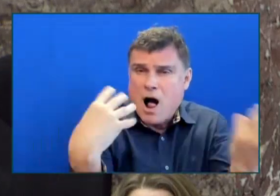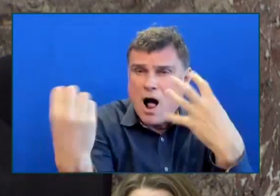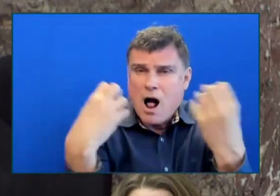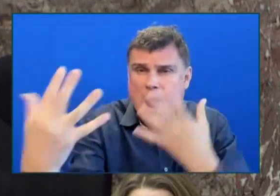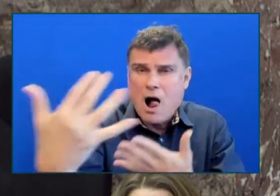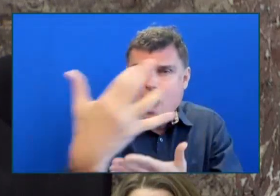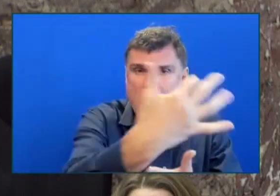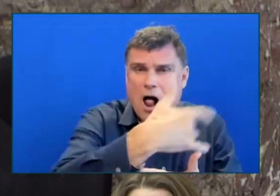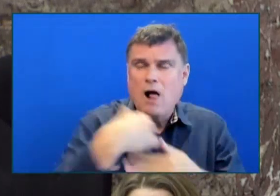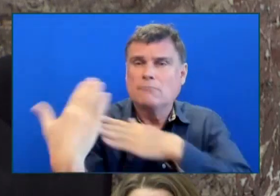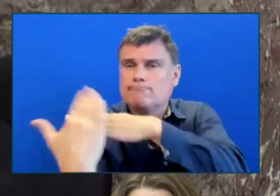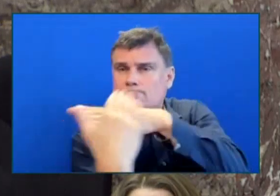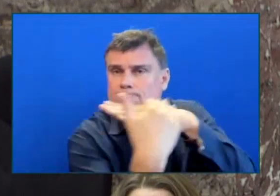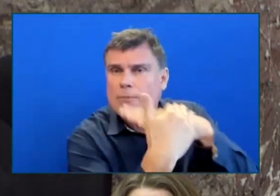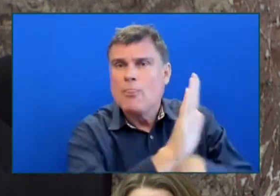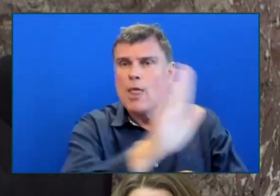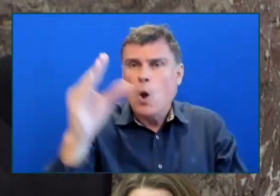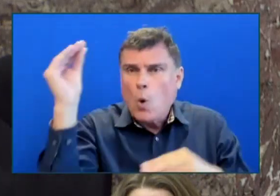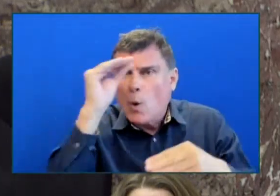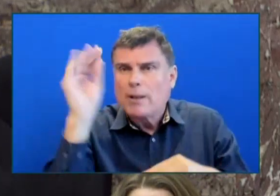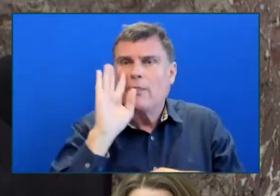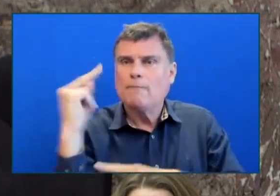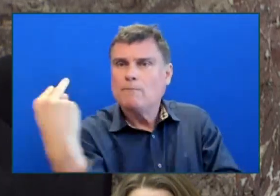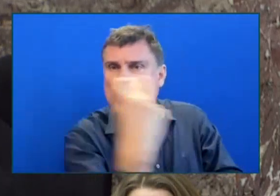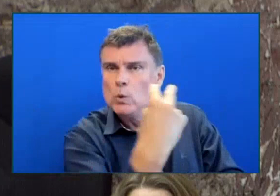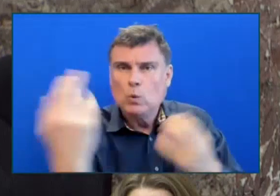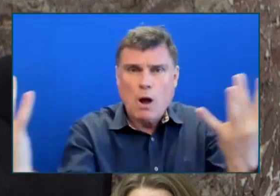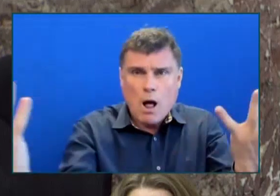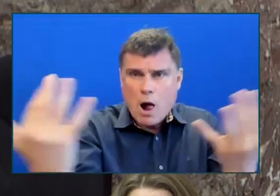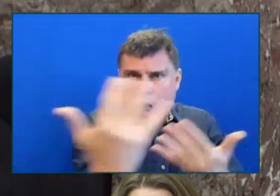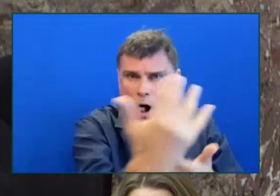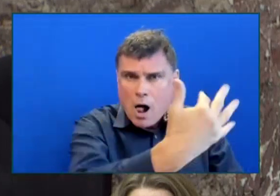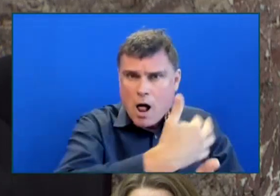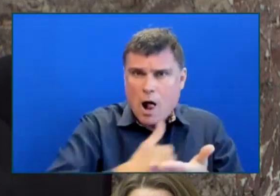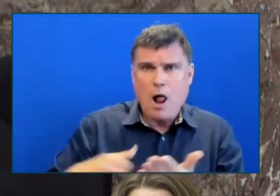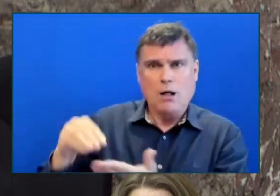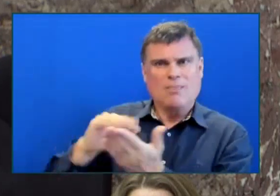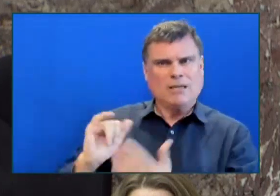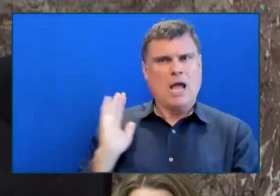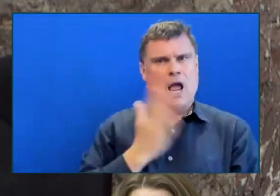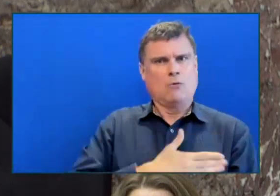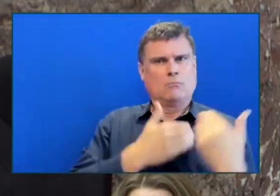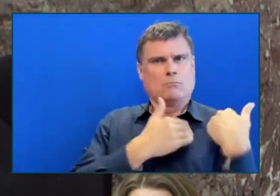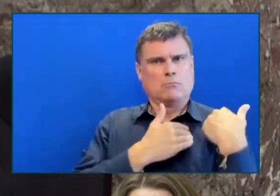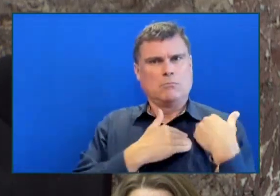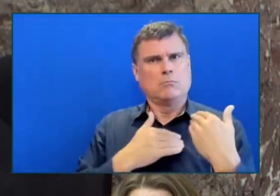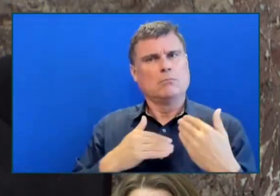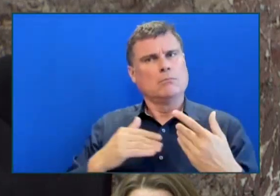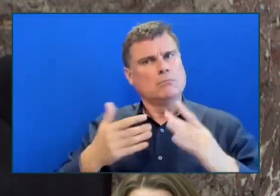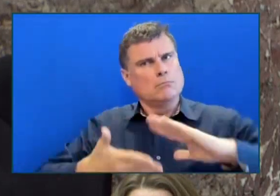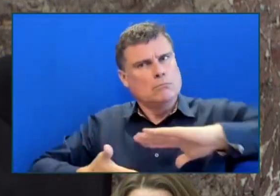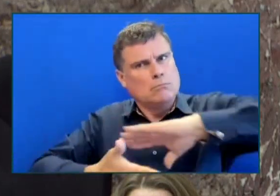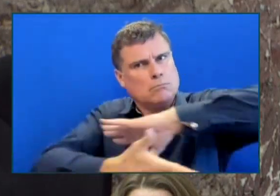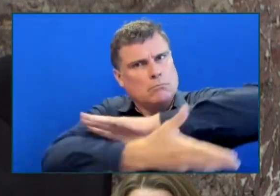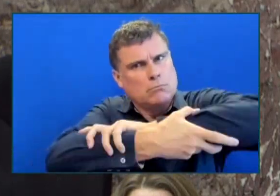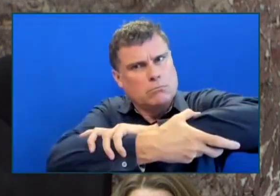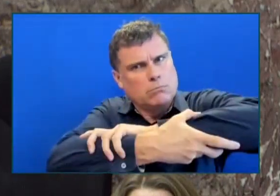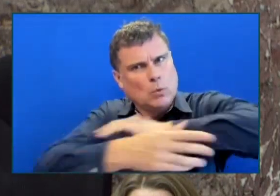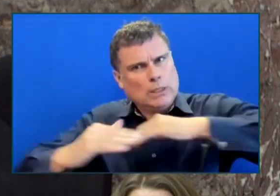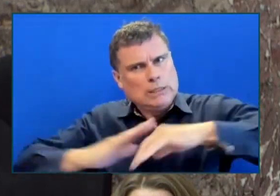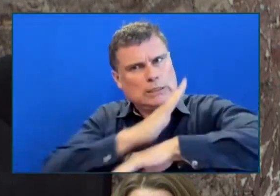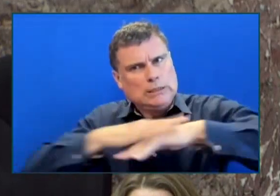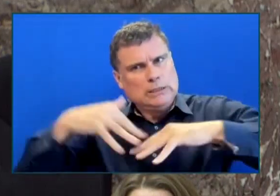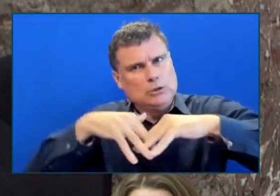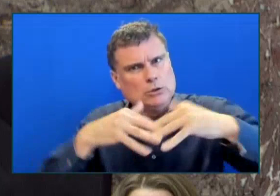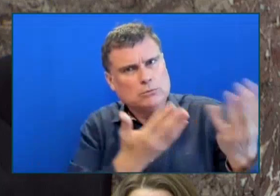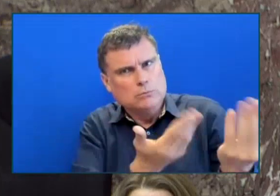under reconciliation to engage with First Nations. Subsequent to that, Honourable Speaker, we had a 47.5-hour debate in this legislature,